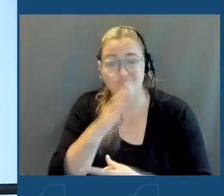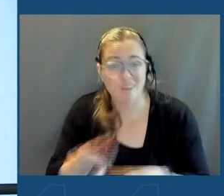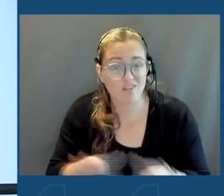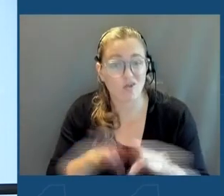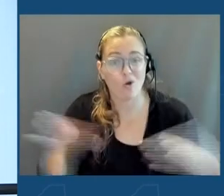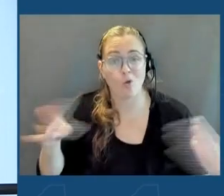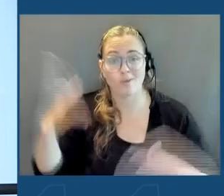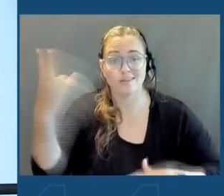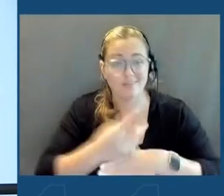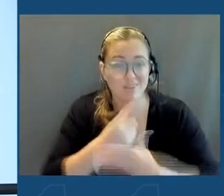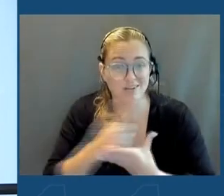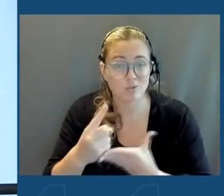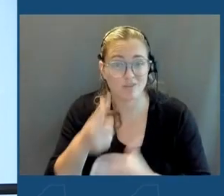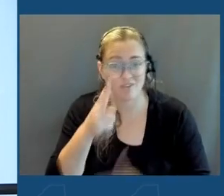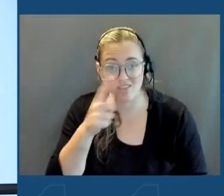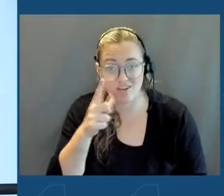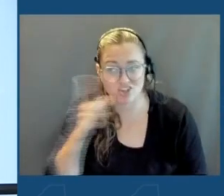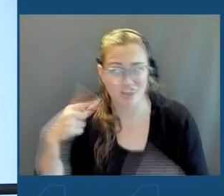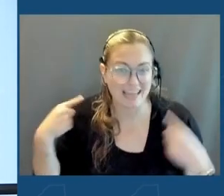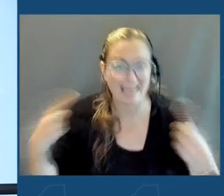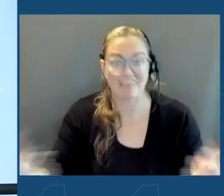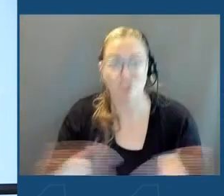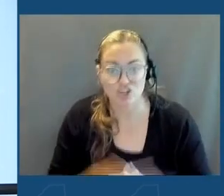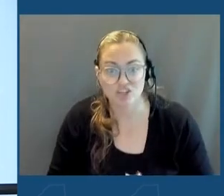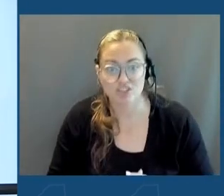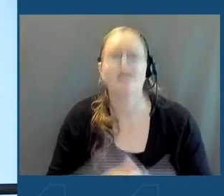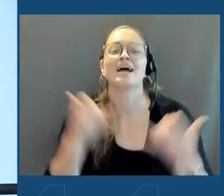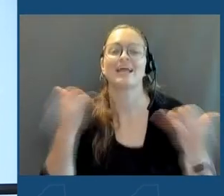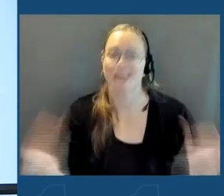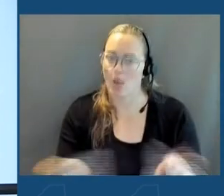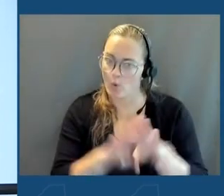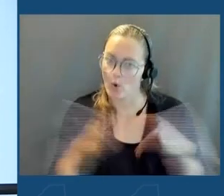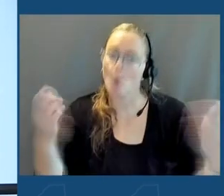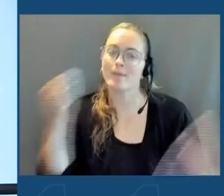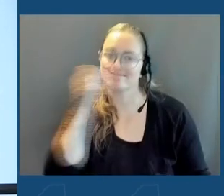7 days a week for lunch, ever. And we are now every single day.